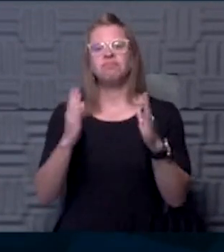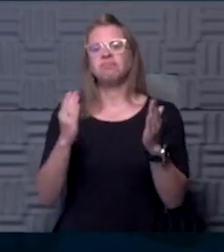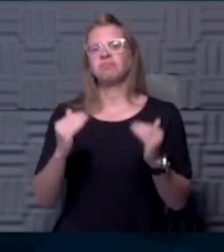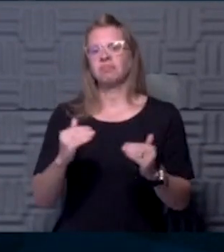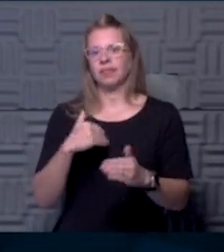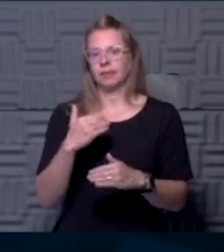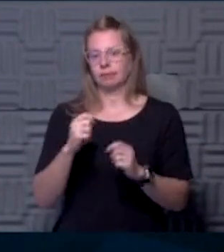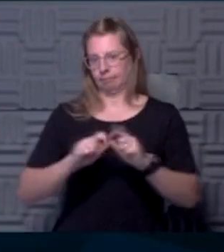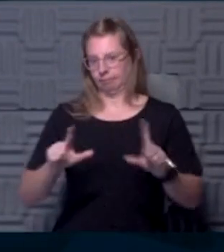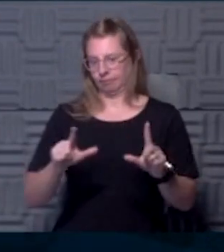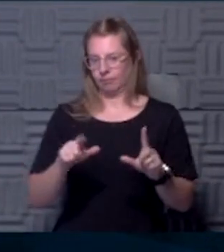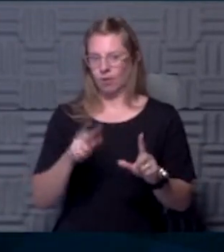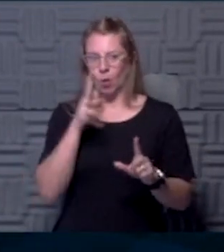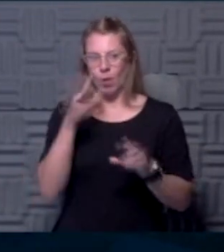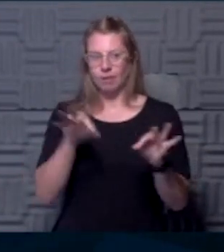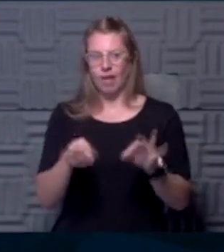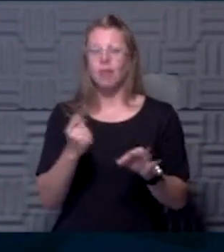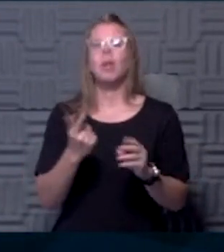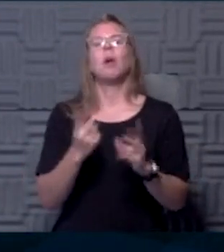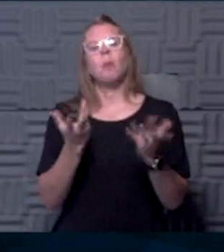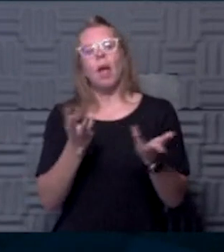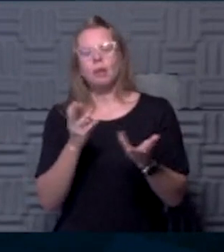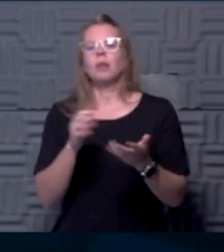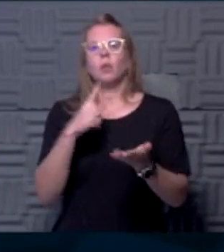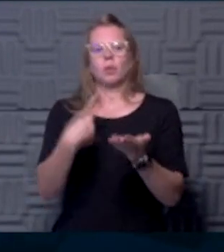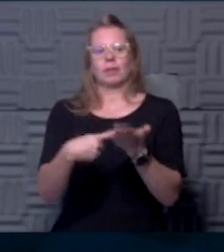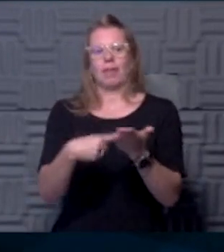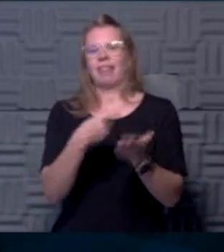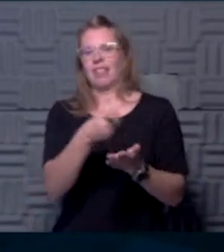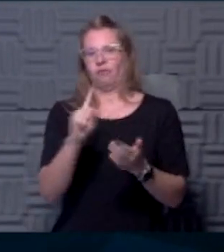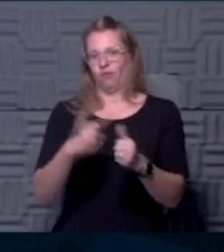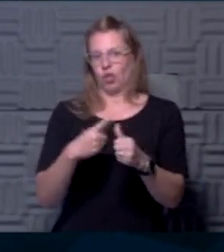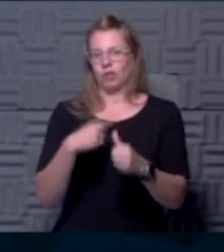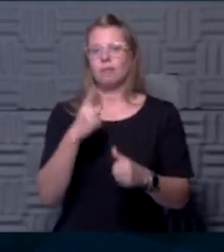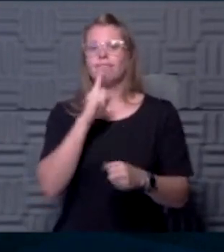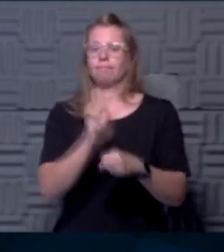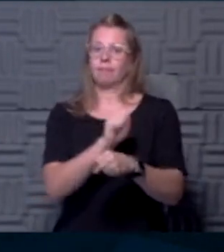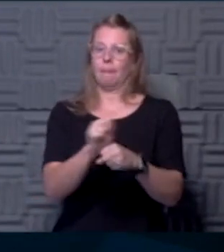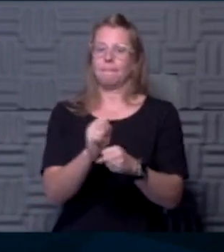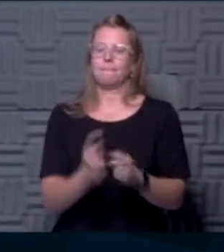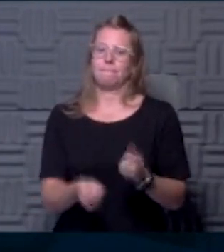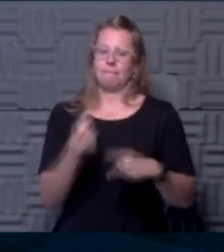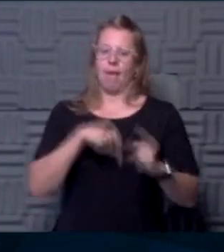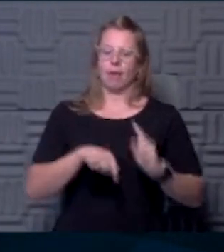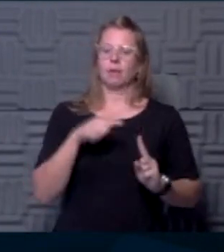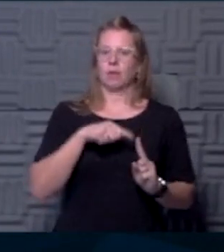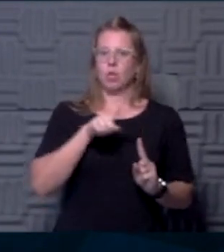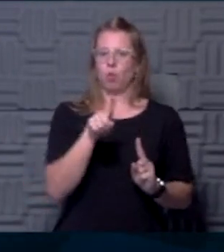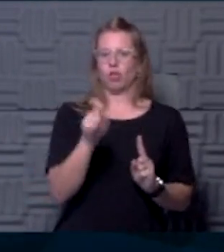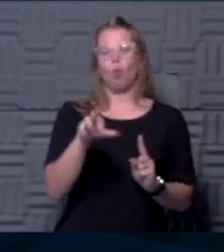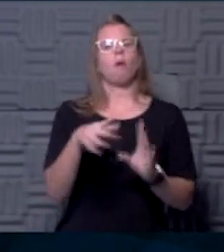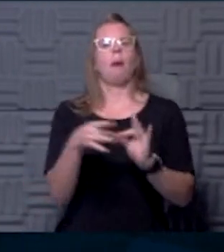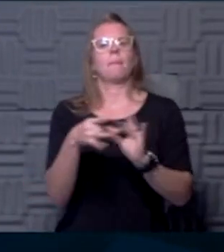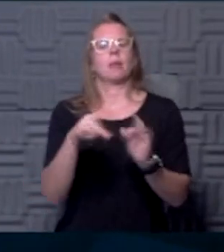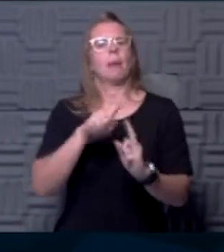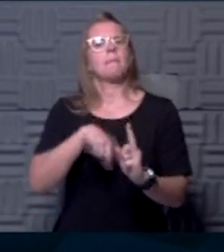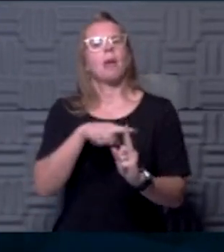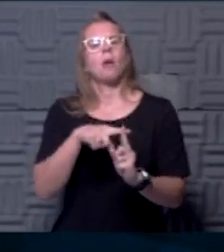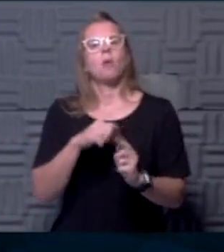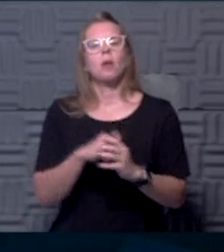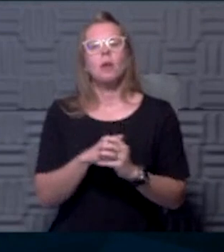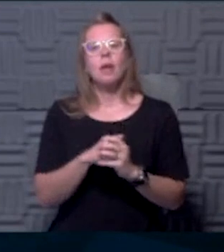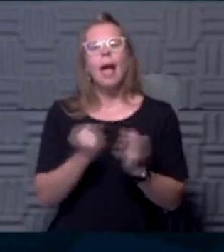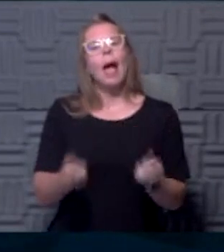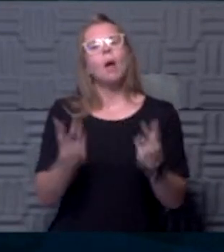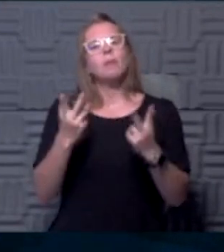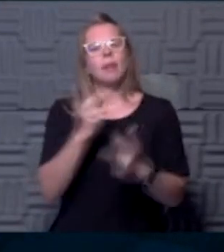little bit about, okay, well, we'll talk about this first. So this is actually back to the question or comments about how